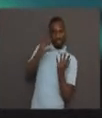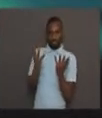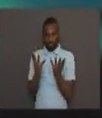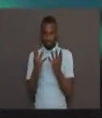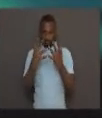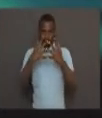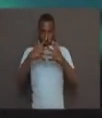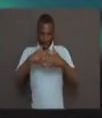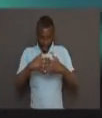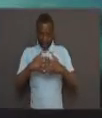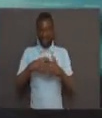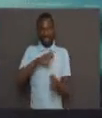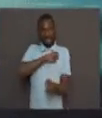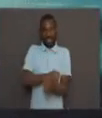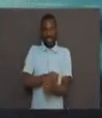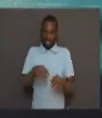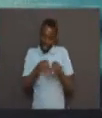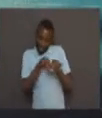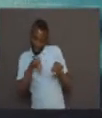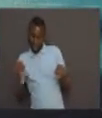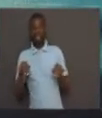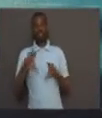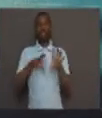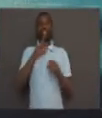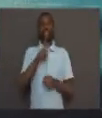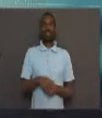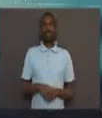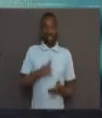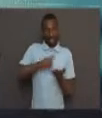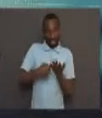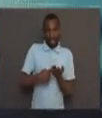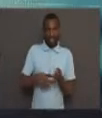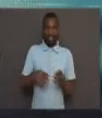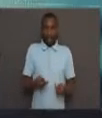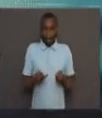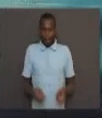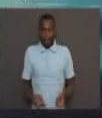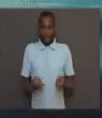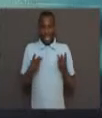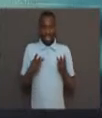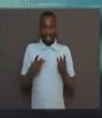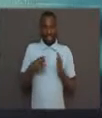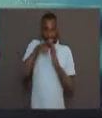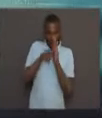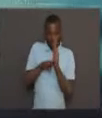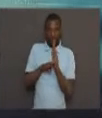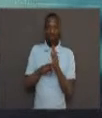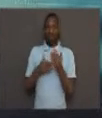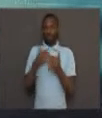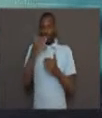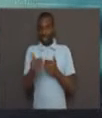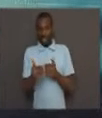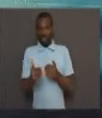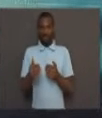binding energy. We will study mass deficit in more detail in our